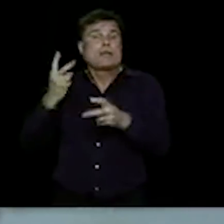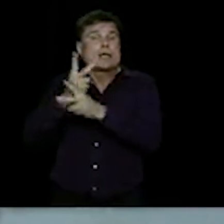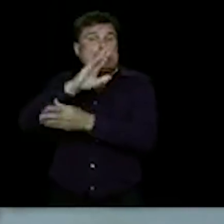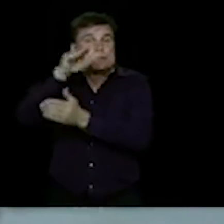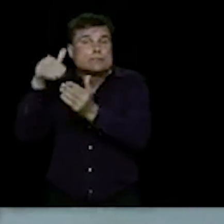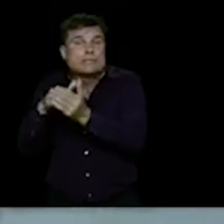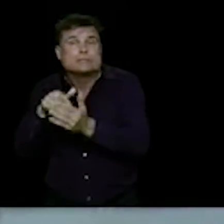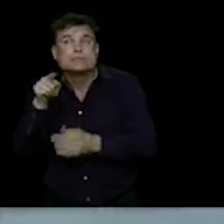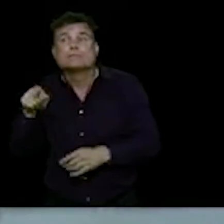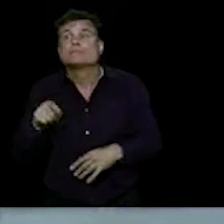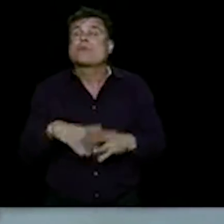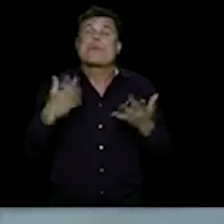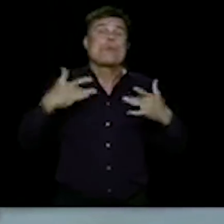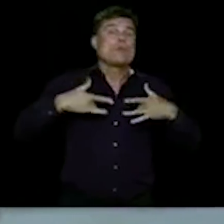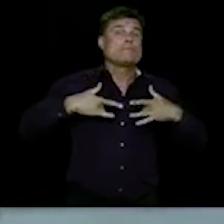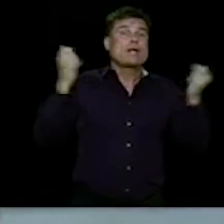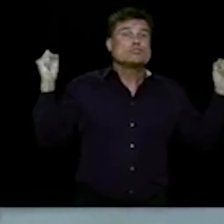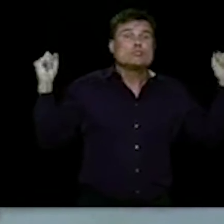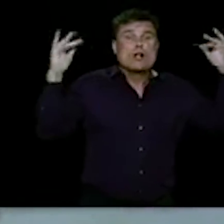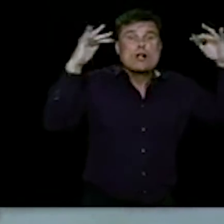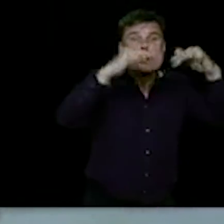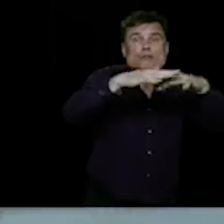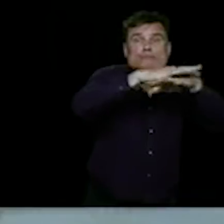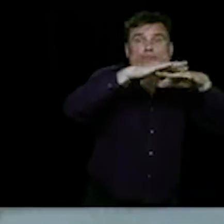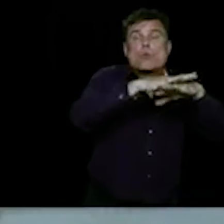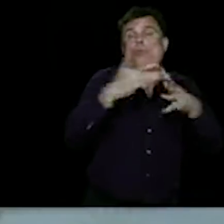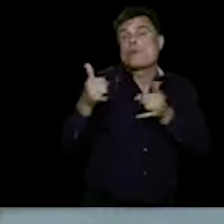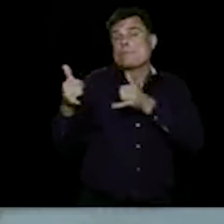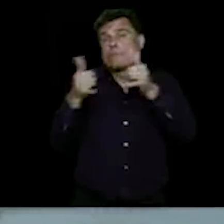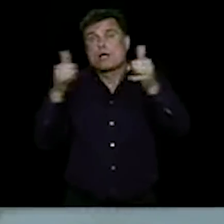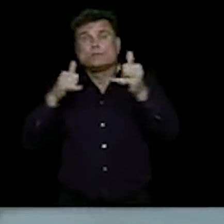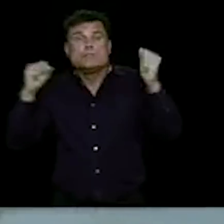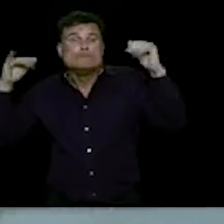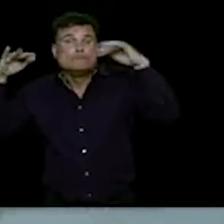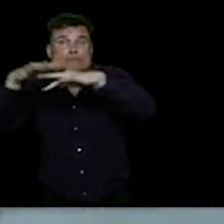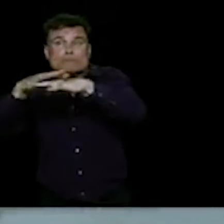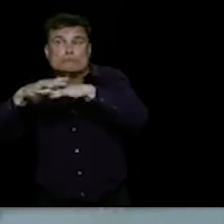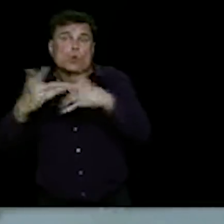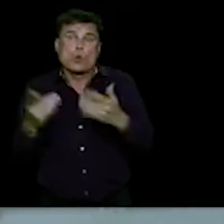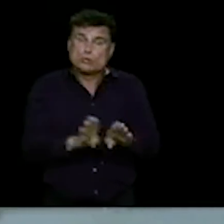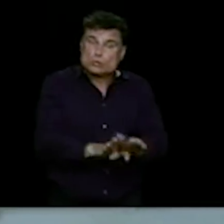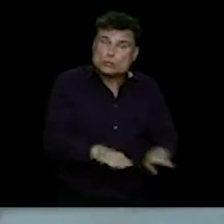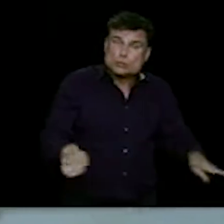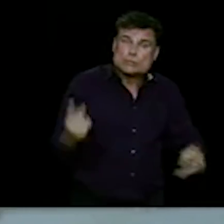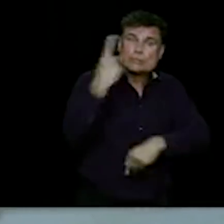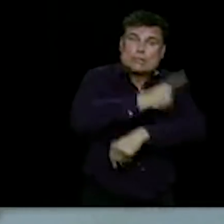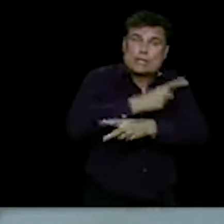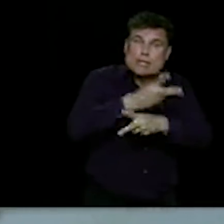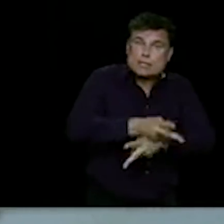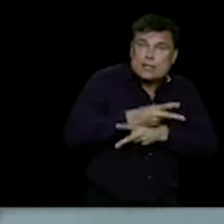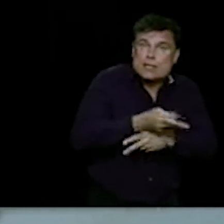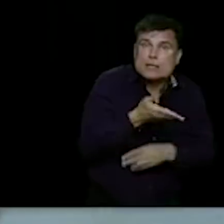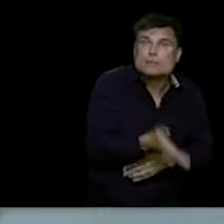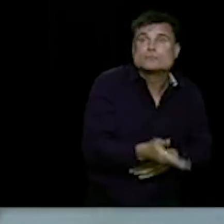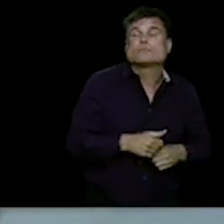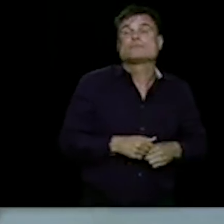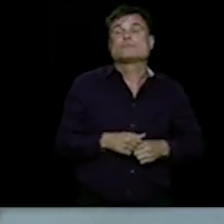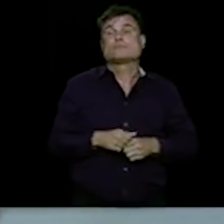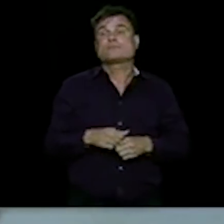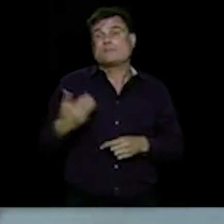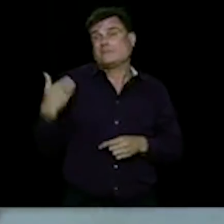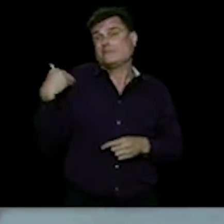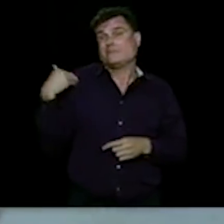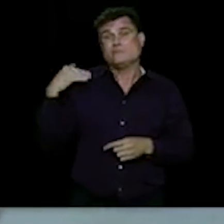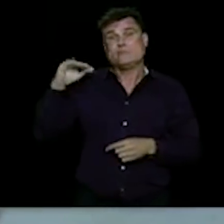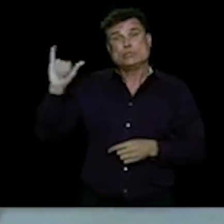the events and parties that we've had. We've also seen it in childcare, and we've seen it in how we opened our in-class schools to